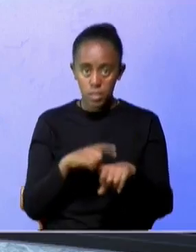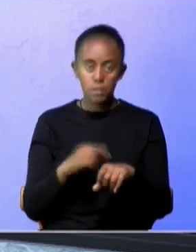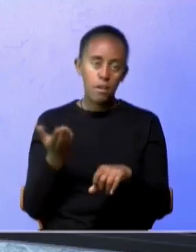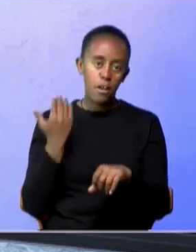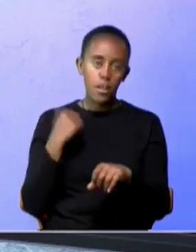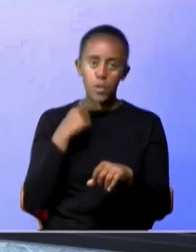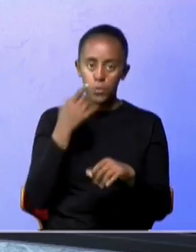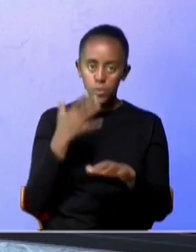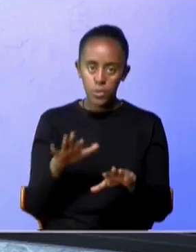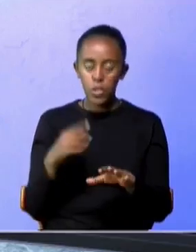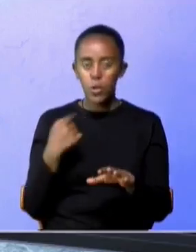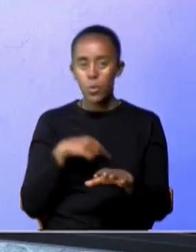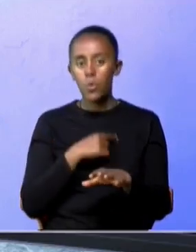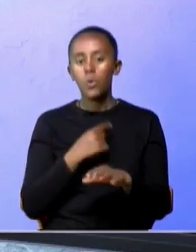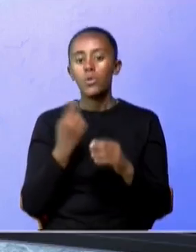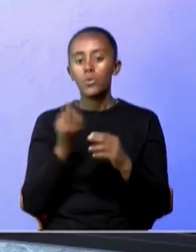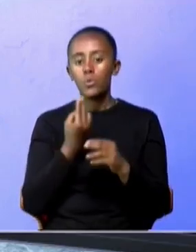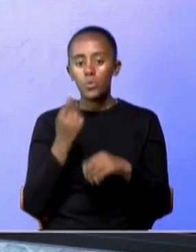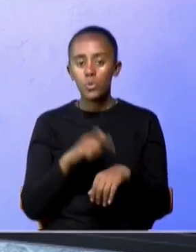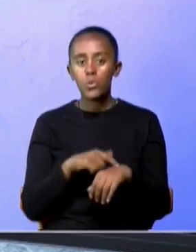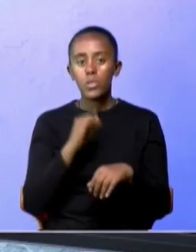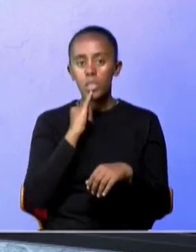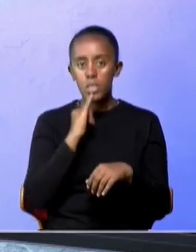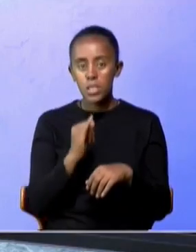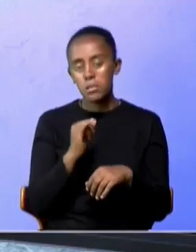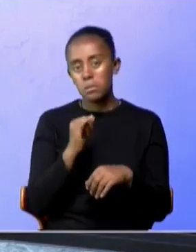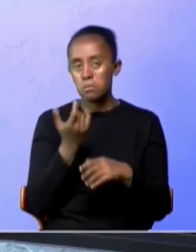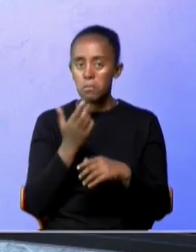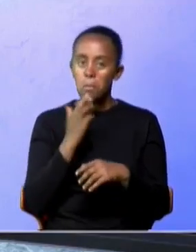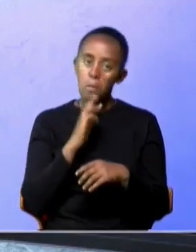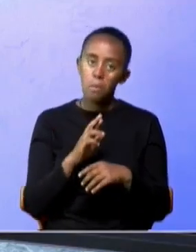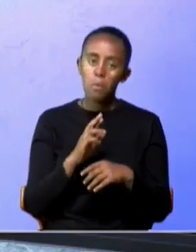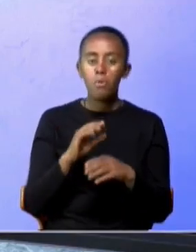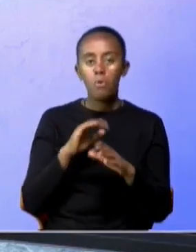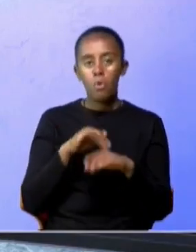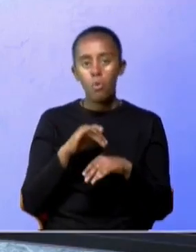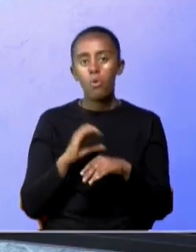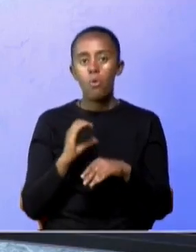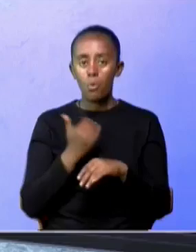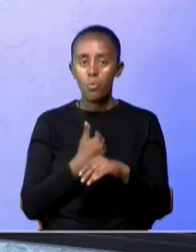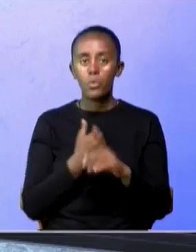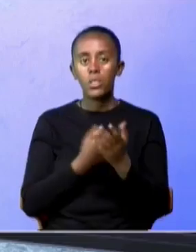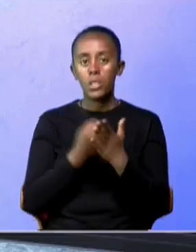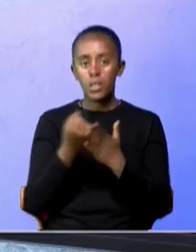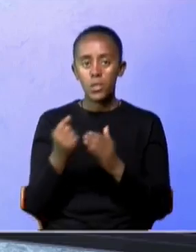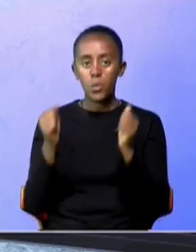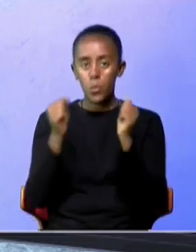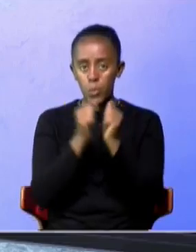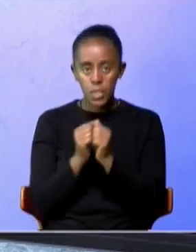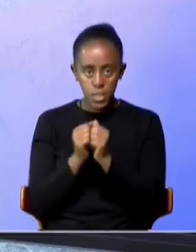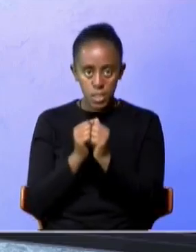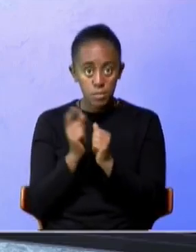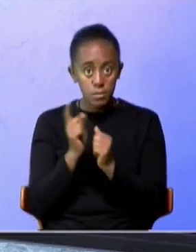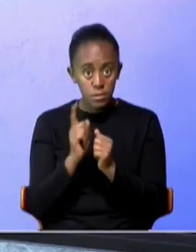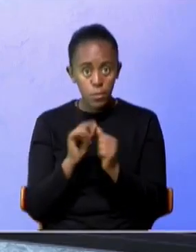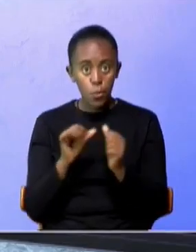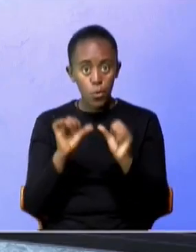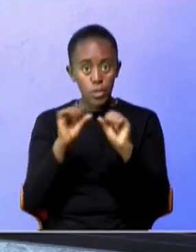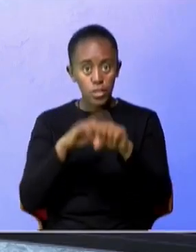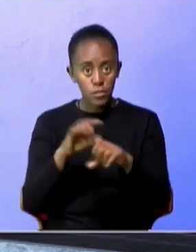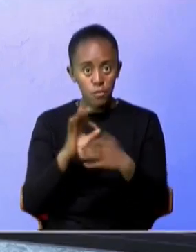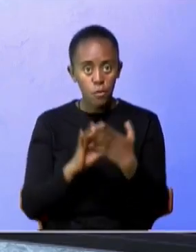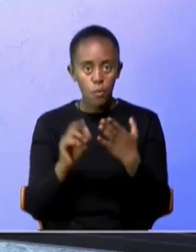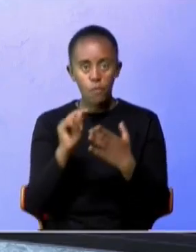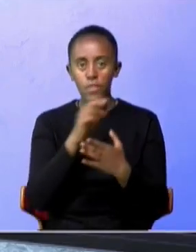is we could use is or are depending on our subject with the continuous form of the